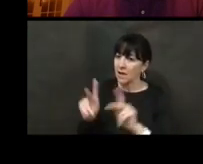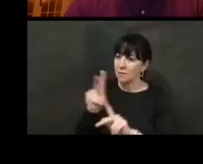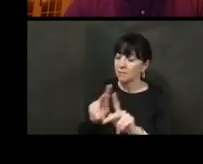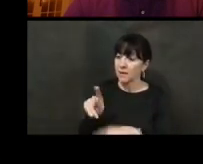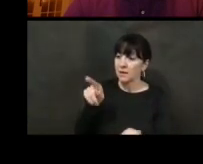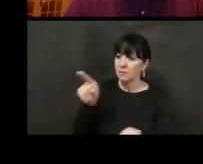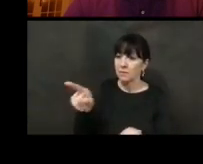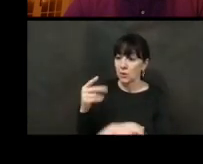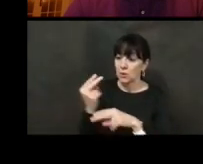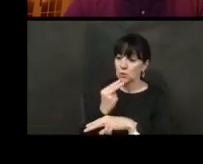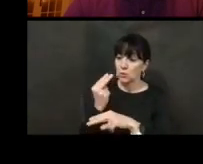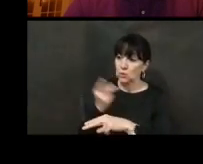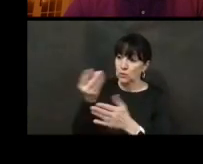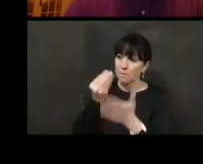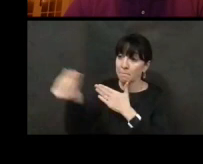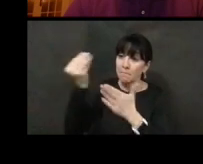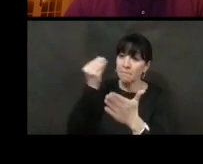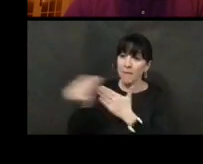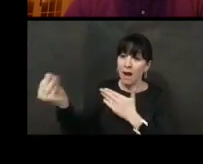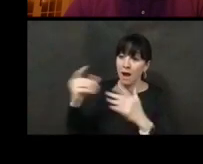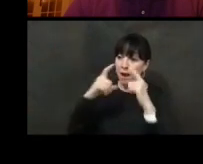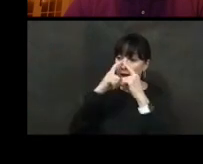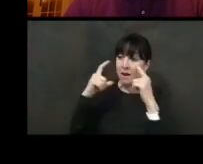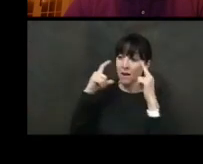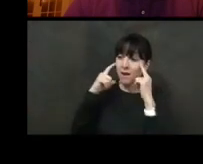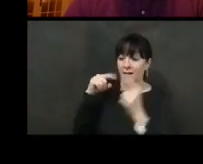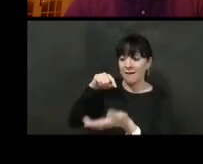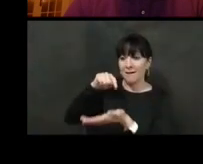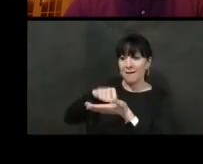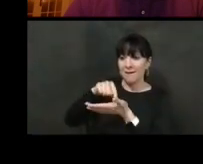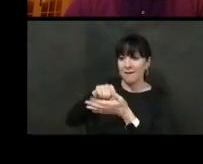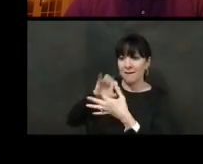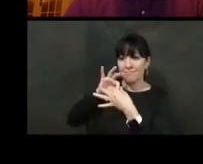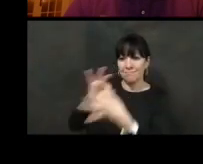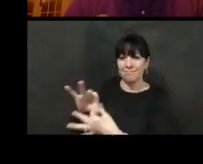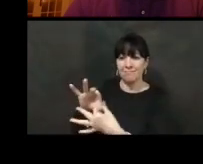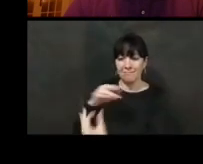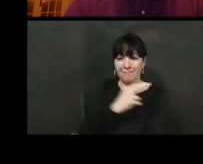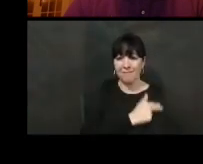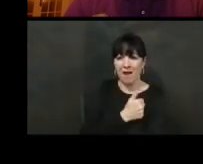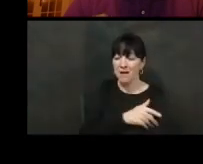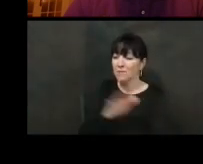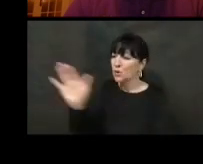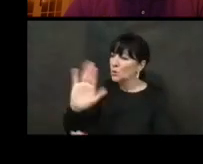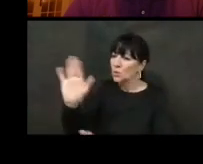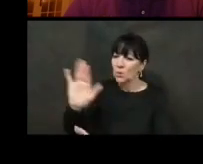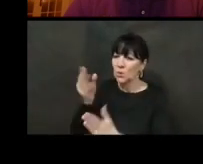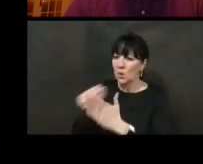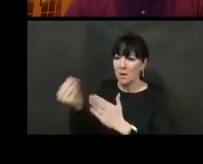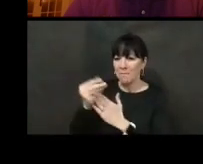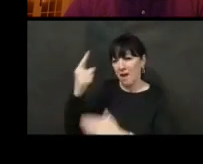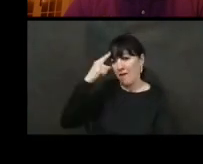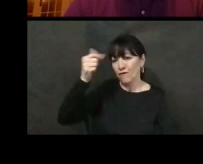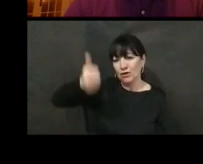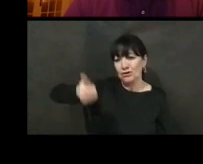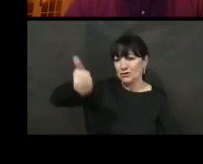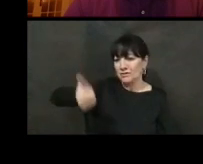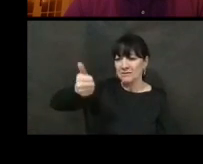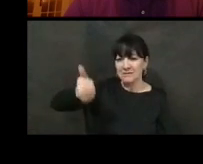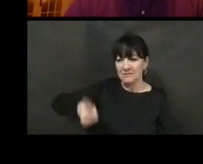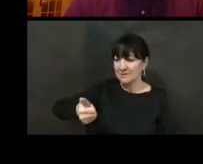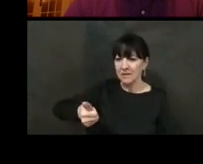others. There are many, in construction fields that use N95 masks, but I see members